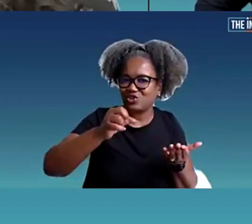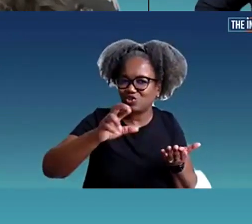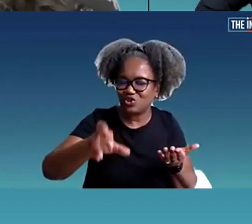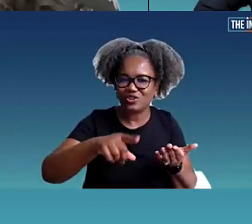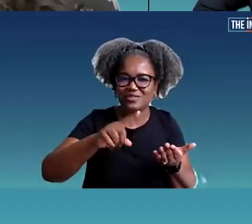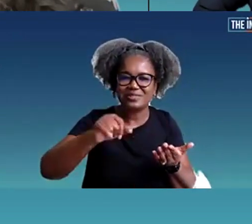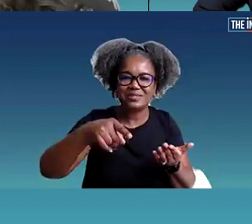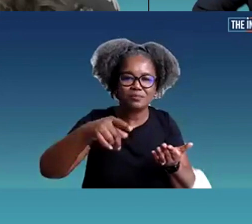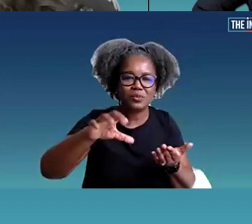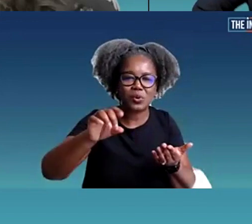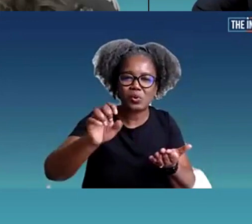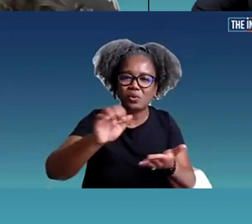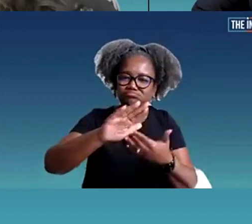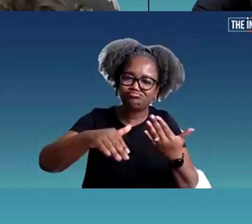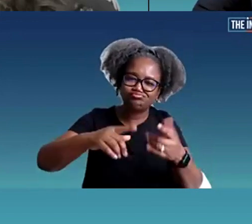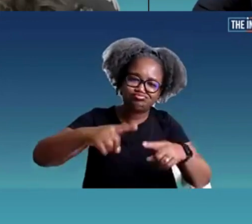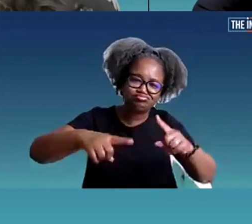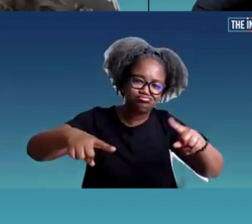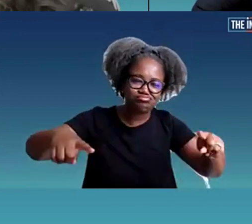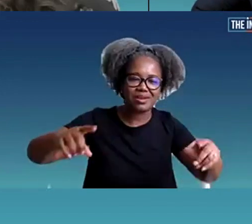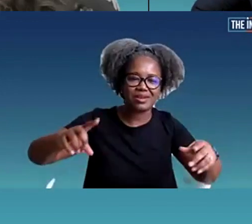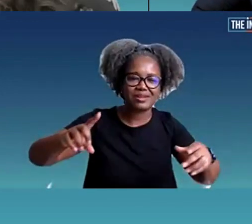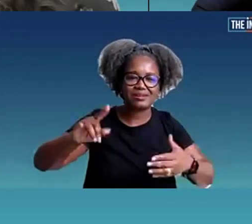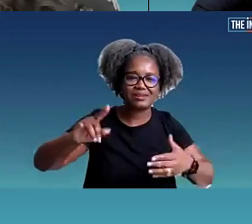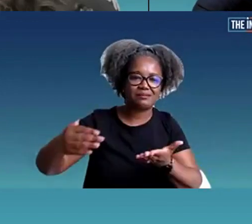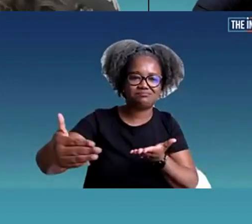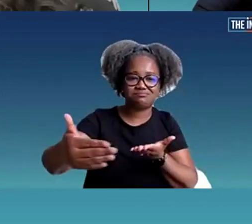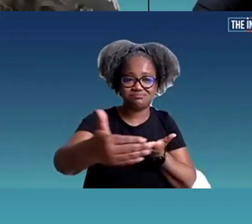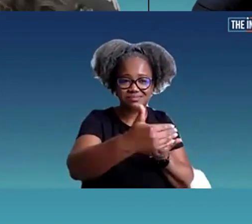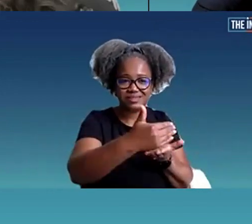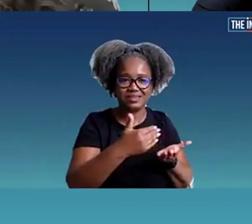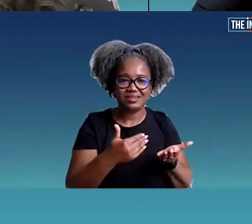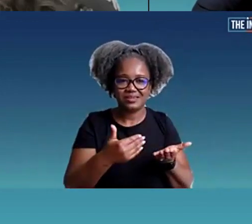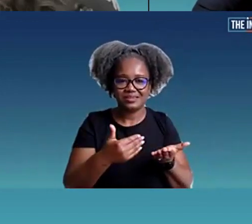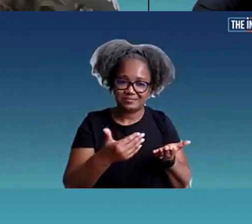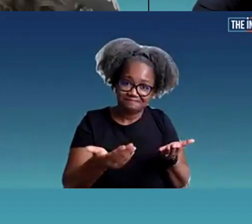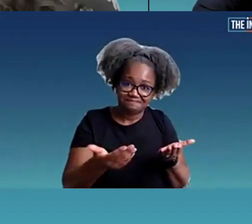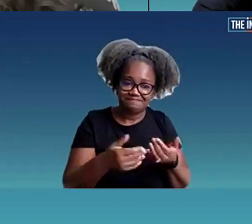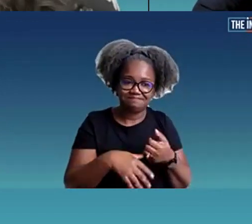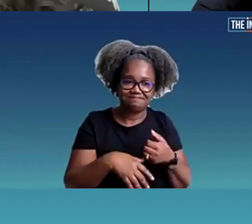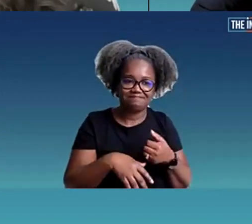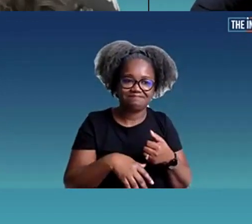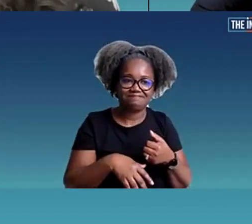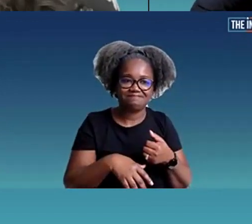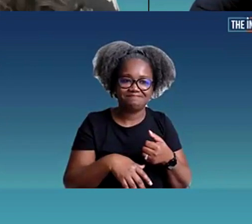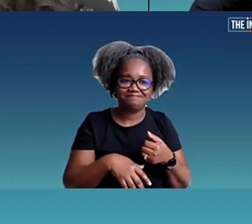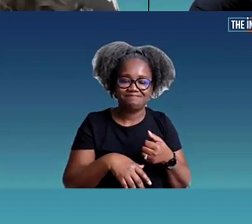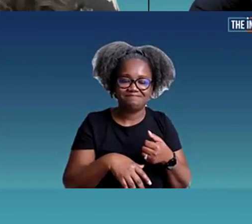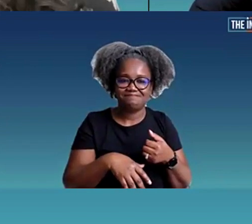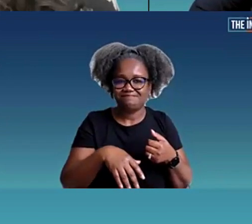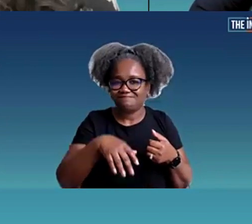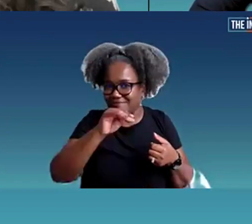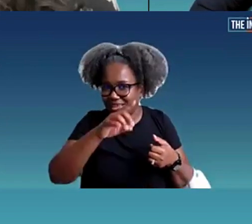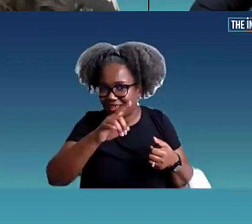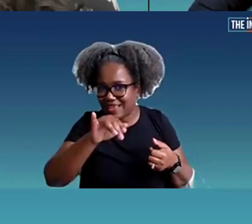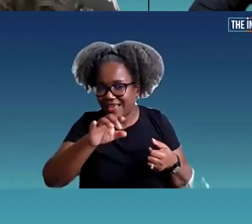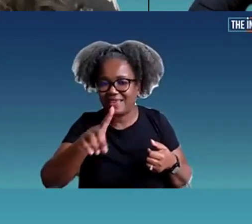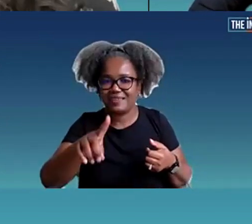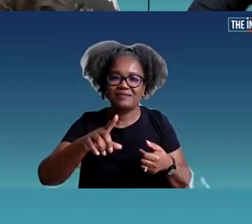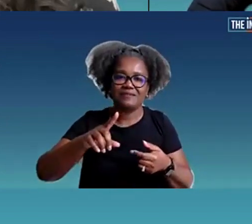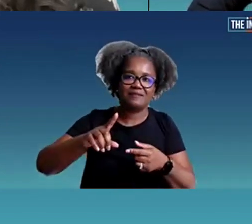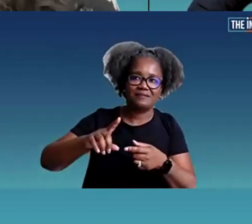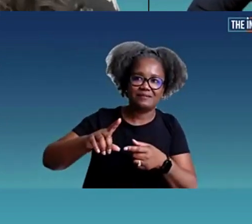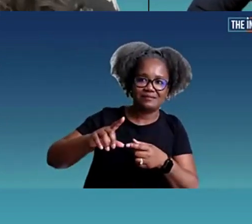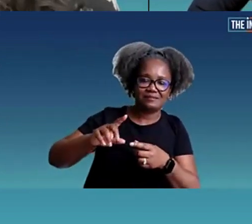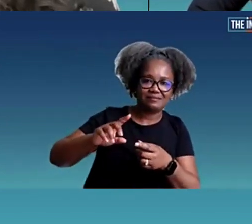kinds of data. But sometimes organizations won't do any kind of analysis